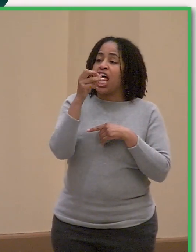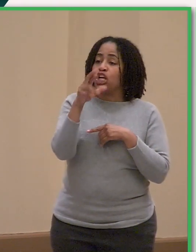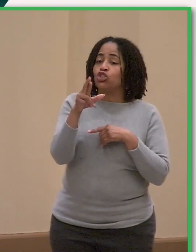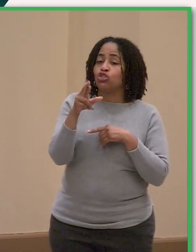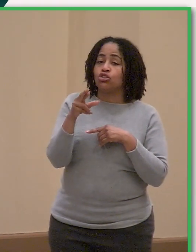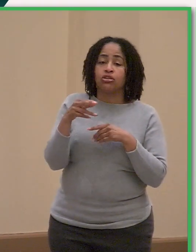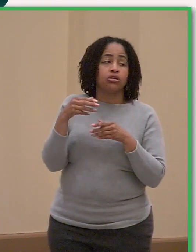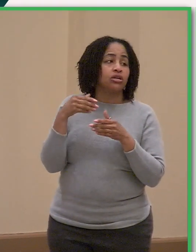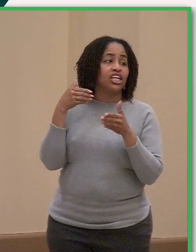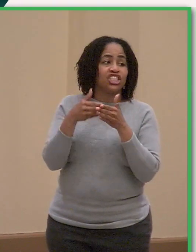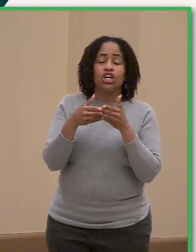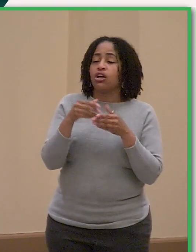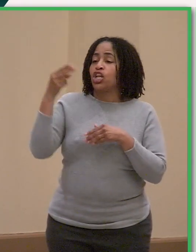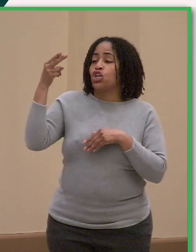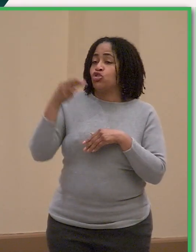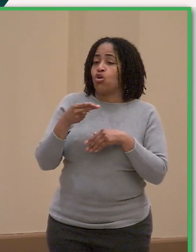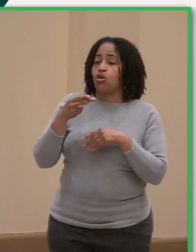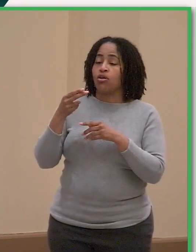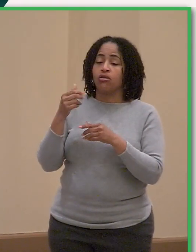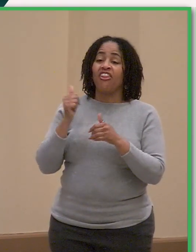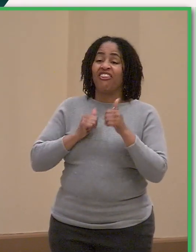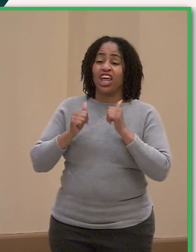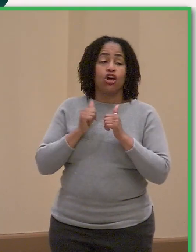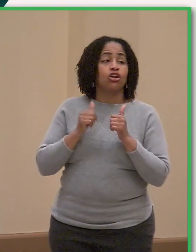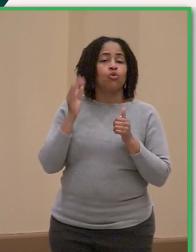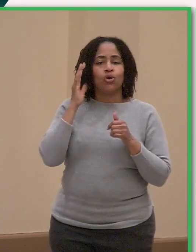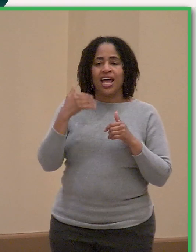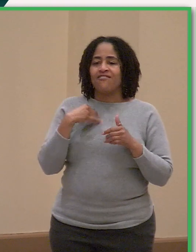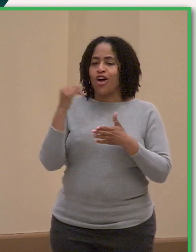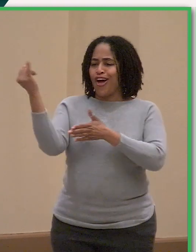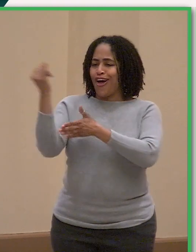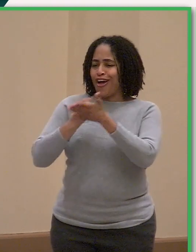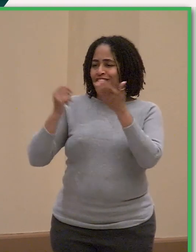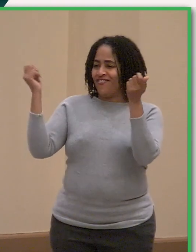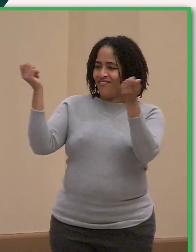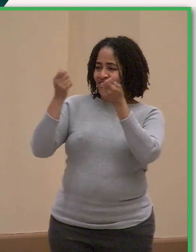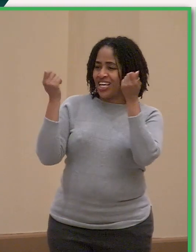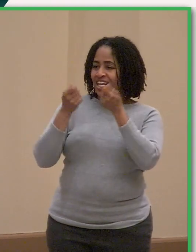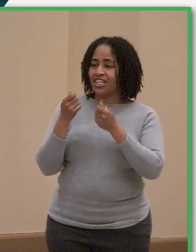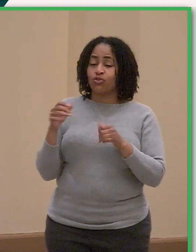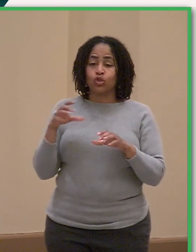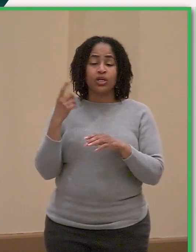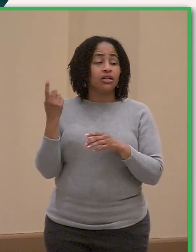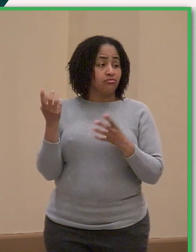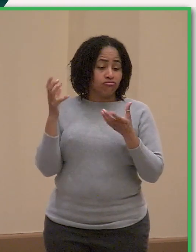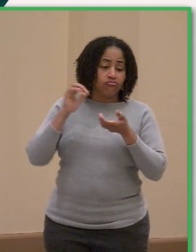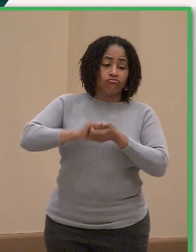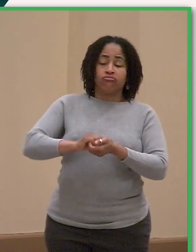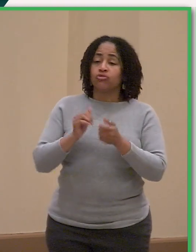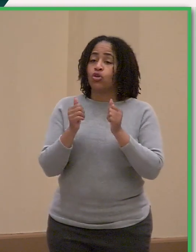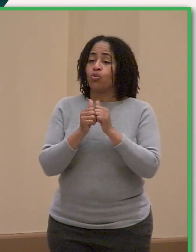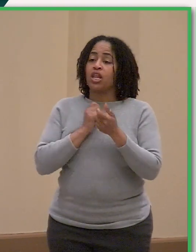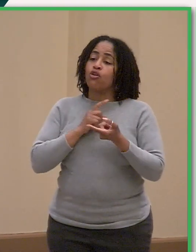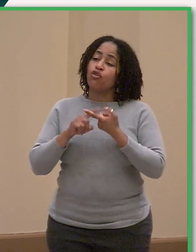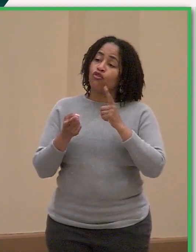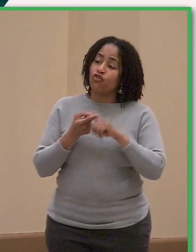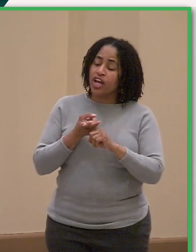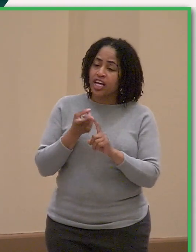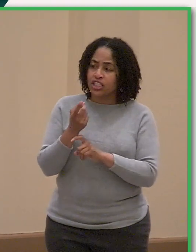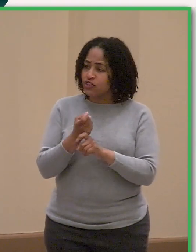historic Redford Theater, we will be hosting Art Fest, and it's something that we're doing in conjunction with our friends from Bargain